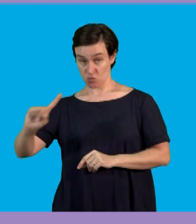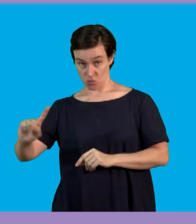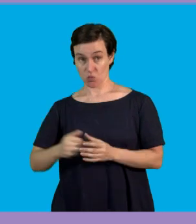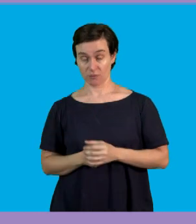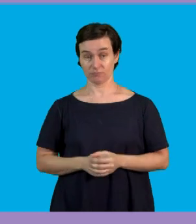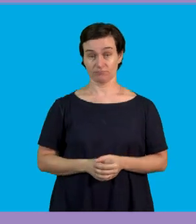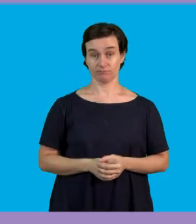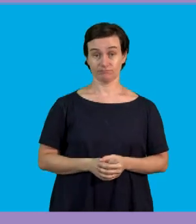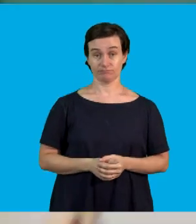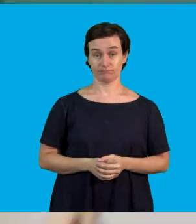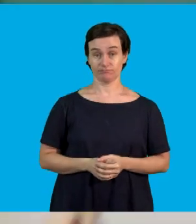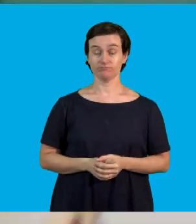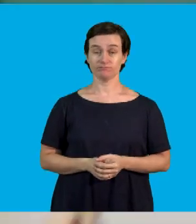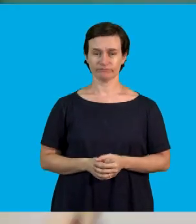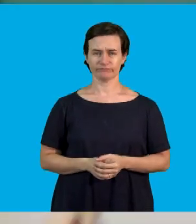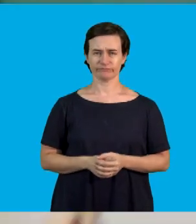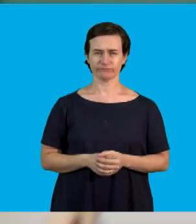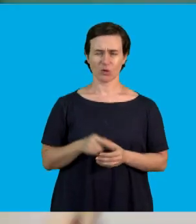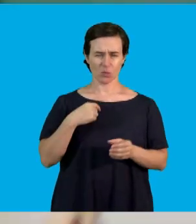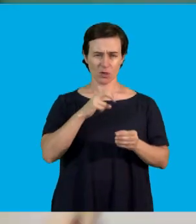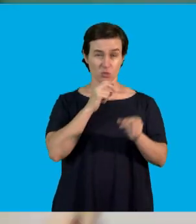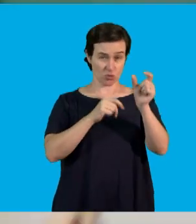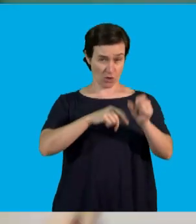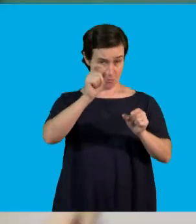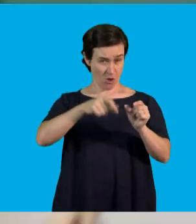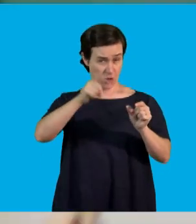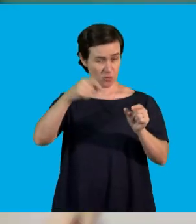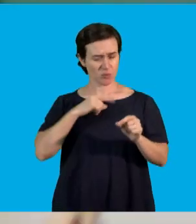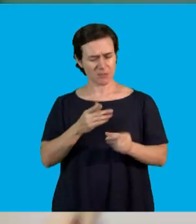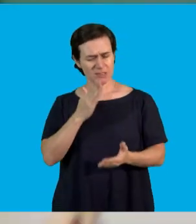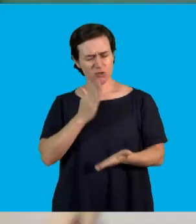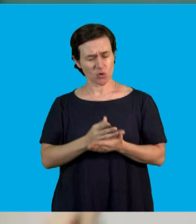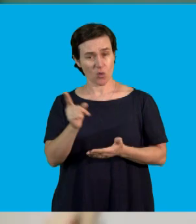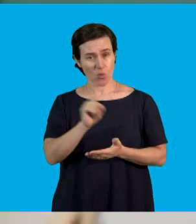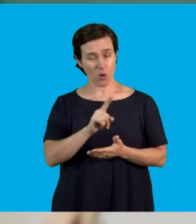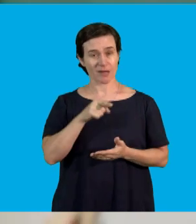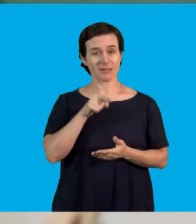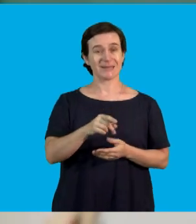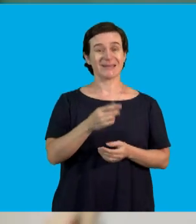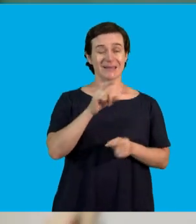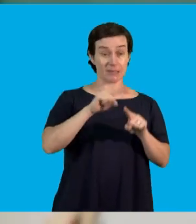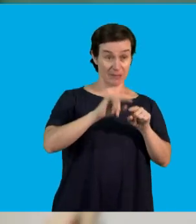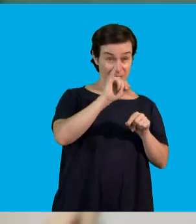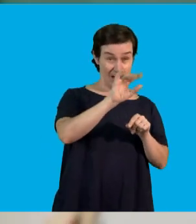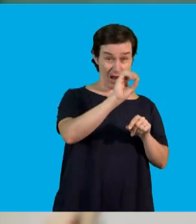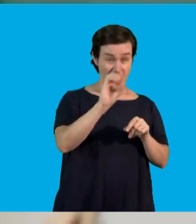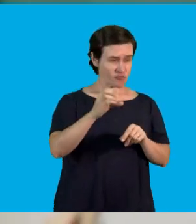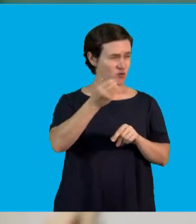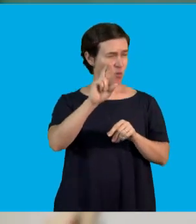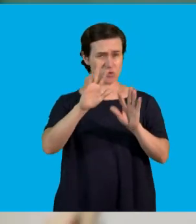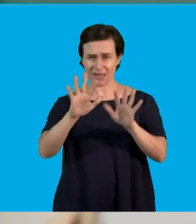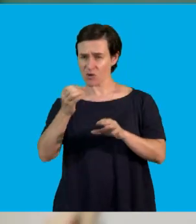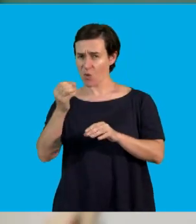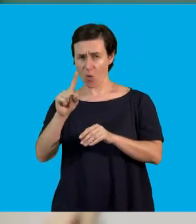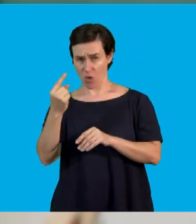521. So when we are adding in columns, we need to make sure that we add the numbers according to their columns. We are going to